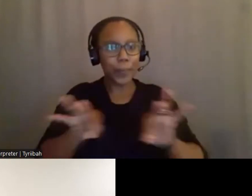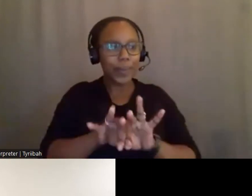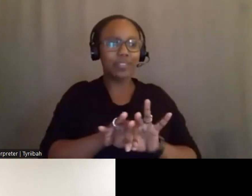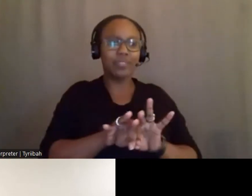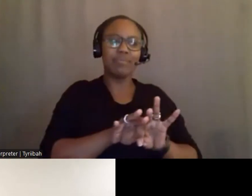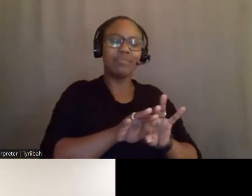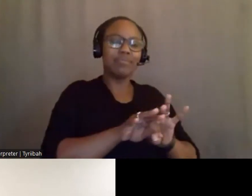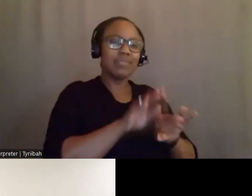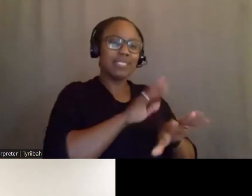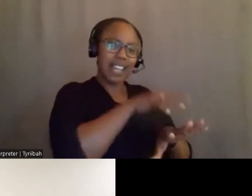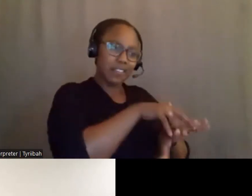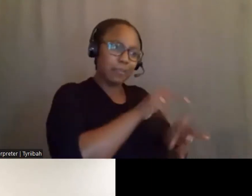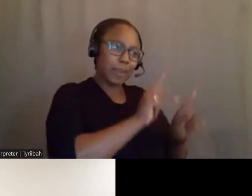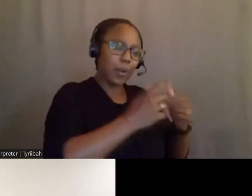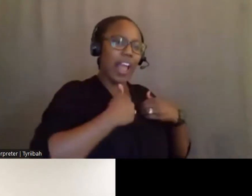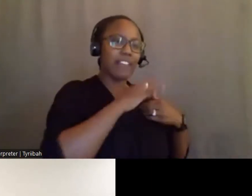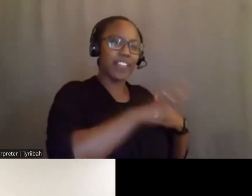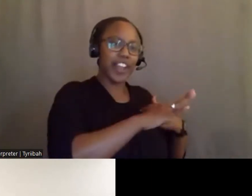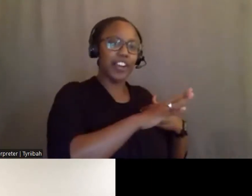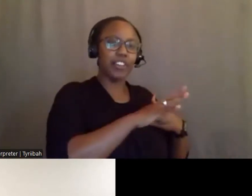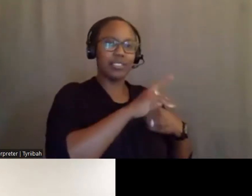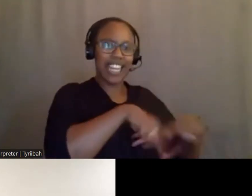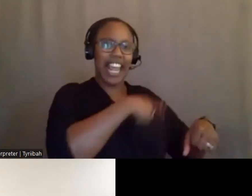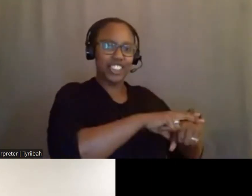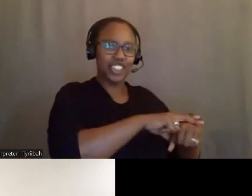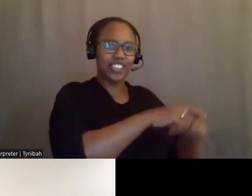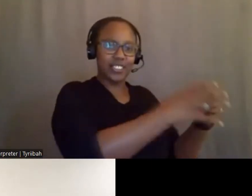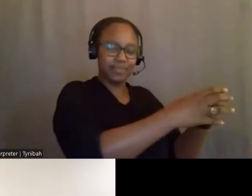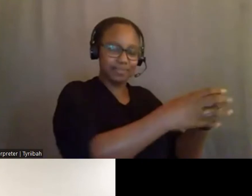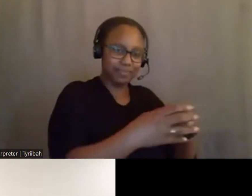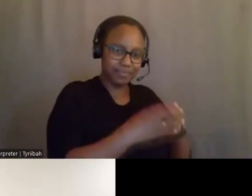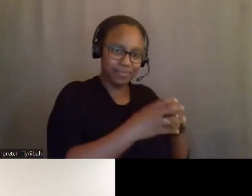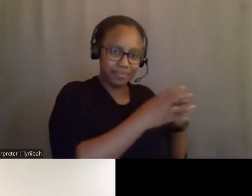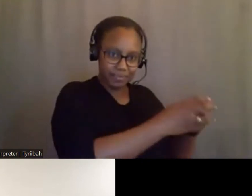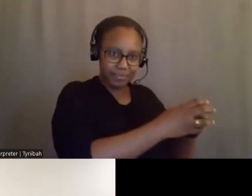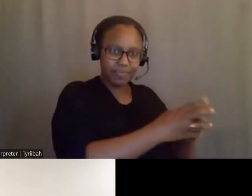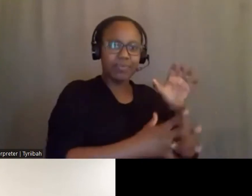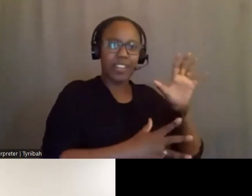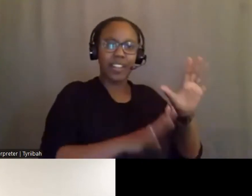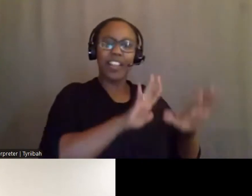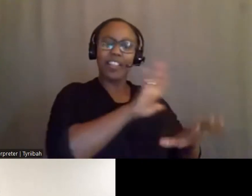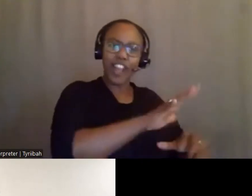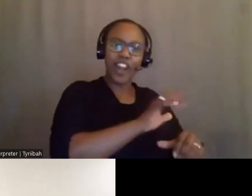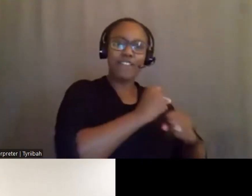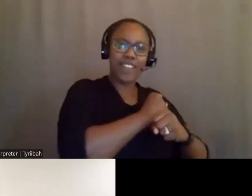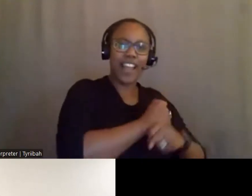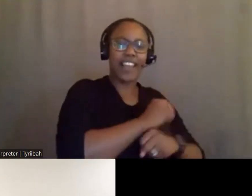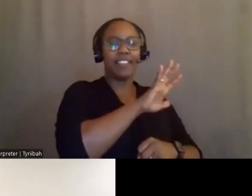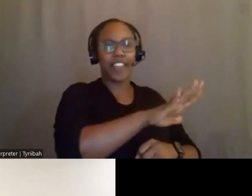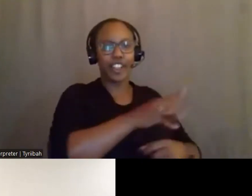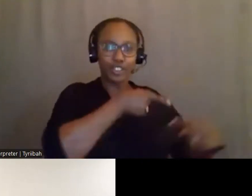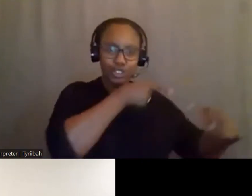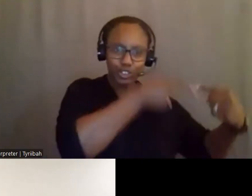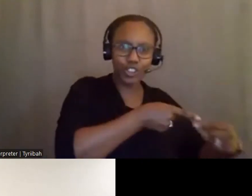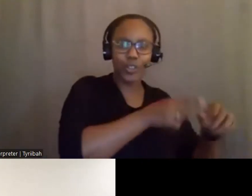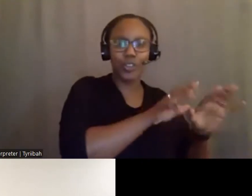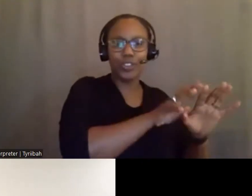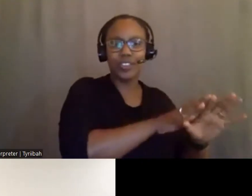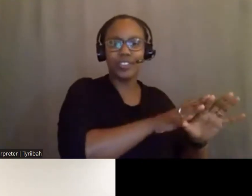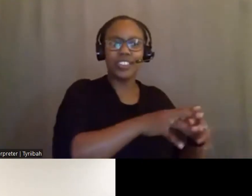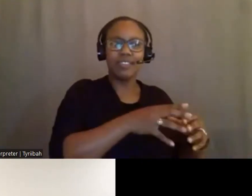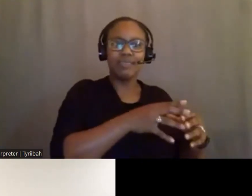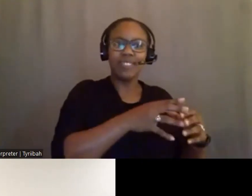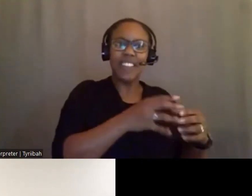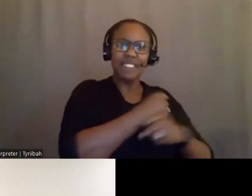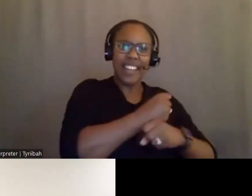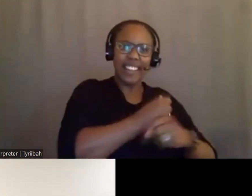nations, but there are very much, you know, a similarity between what they're fighting for against, you know, general prejudice, against